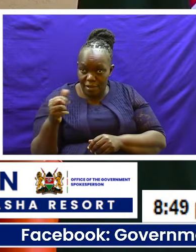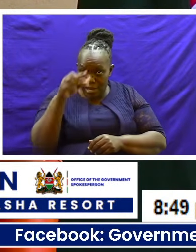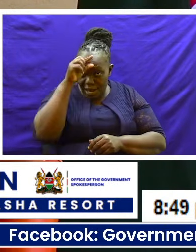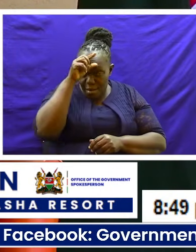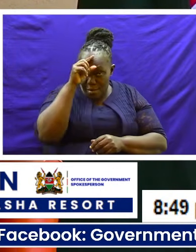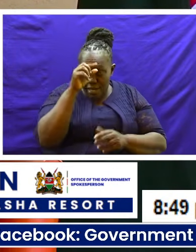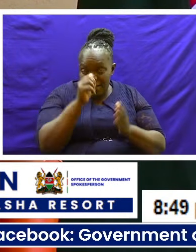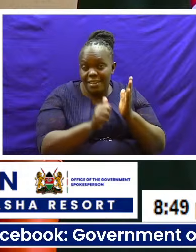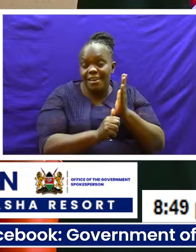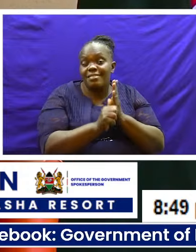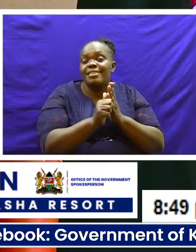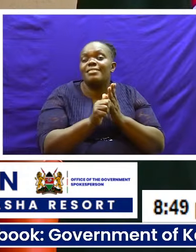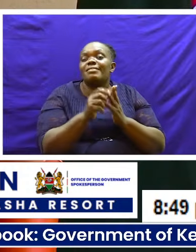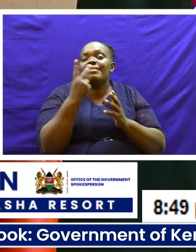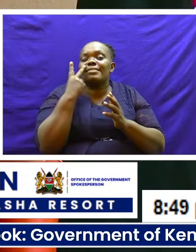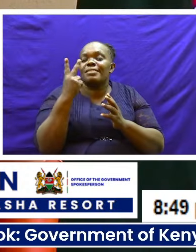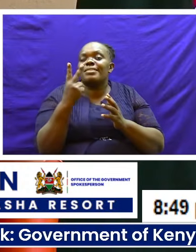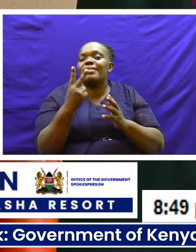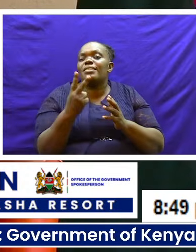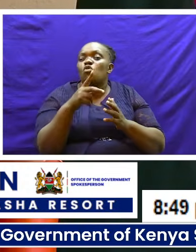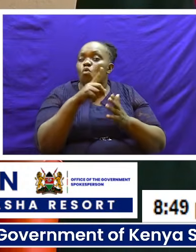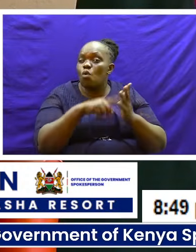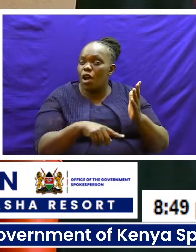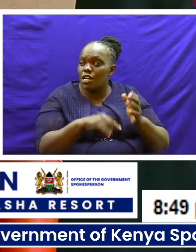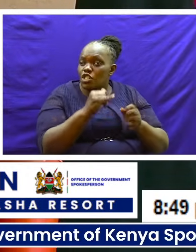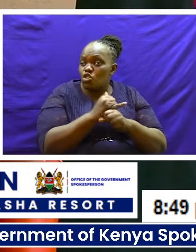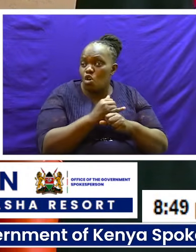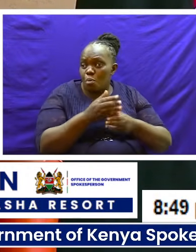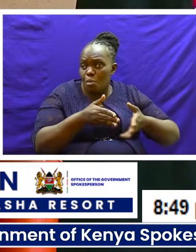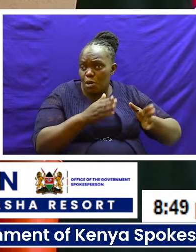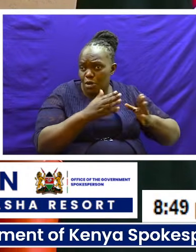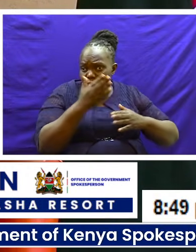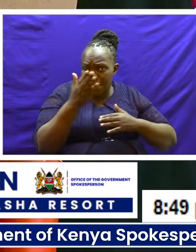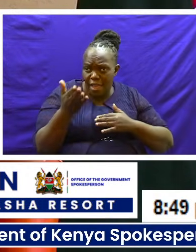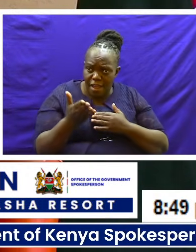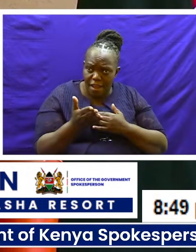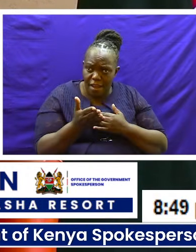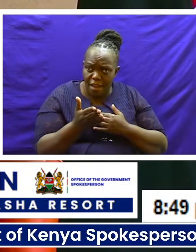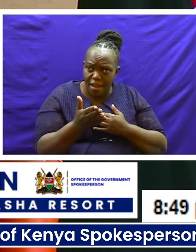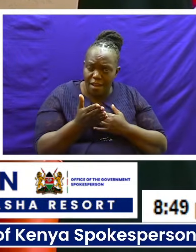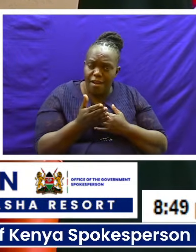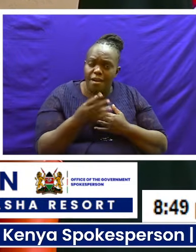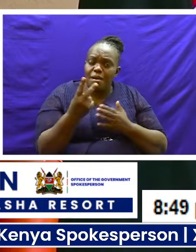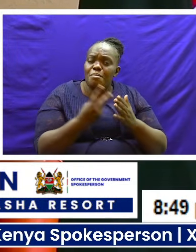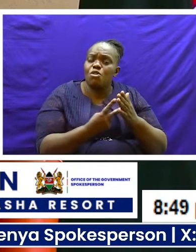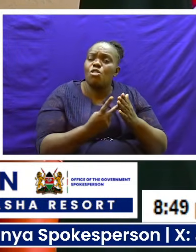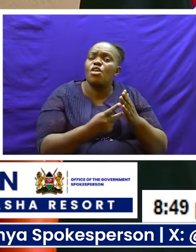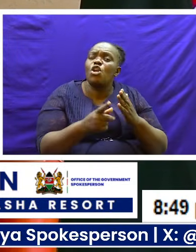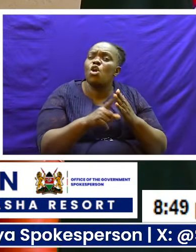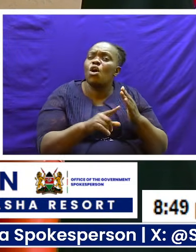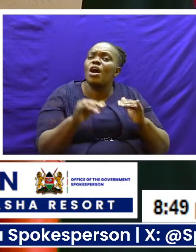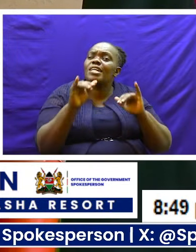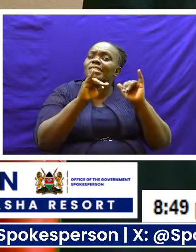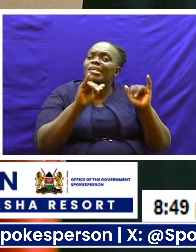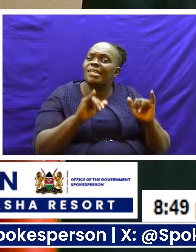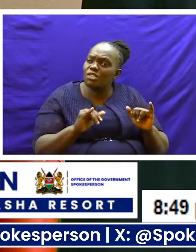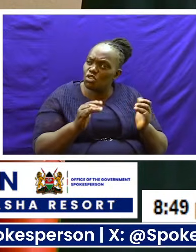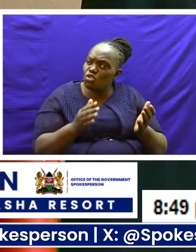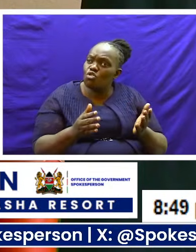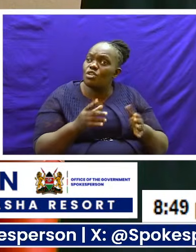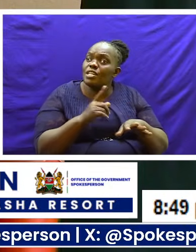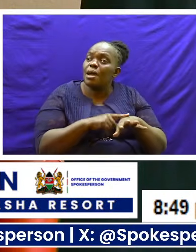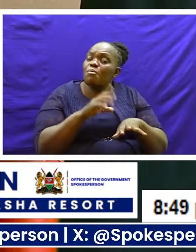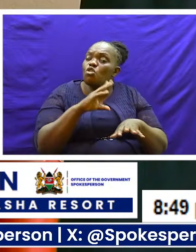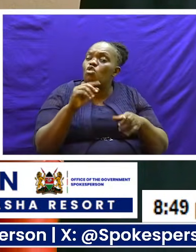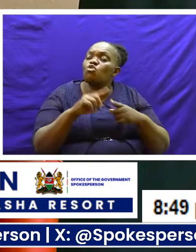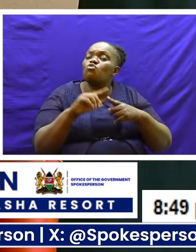government agencies to look and see what job opportunities are there, both locally and internationally. So when we go